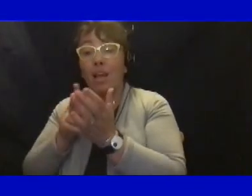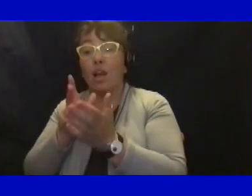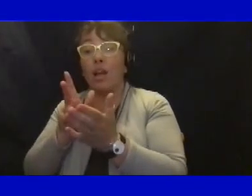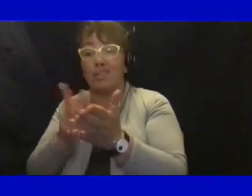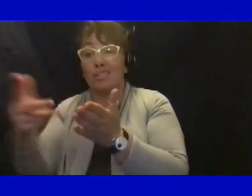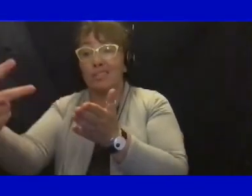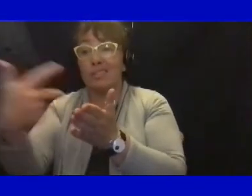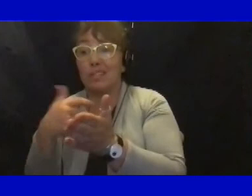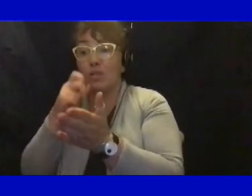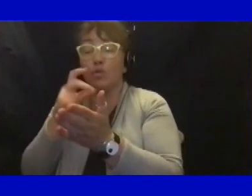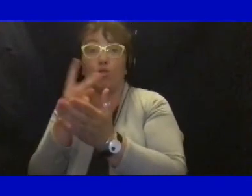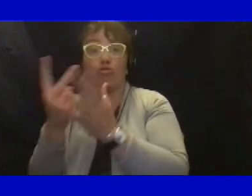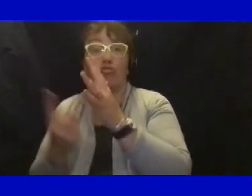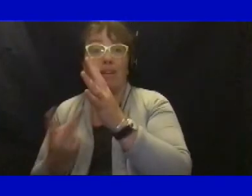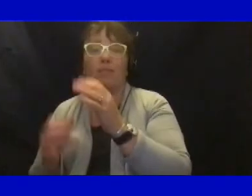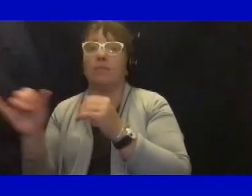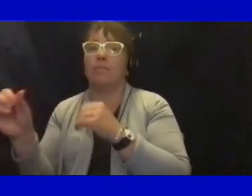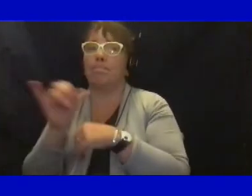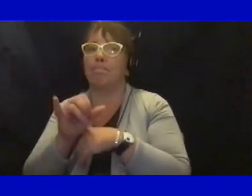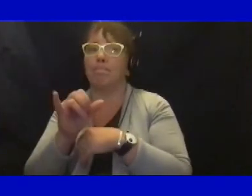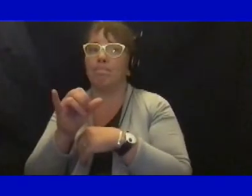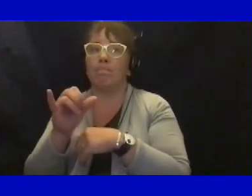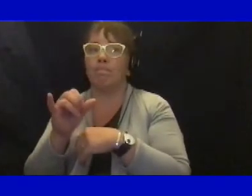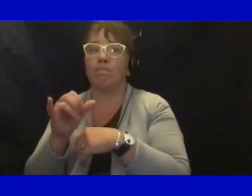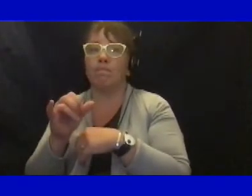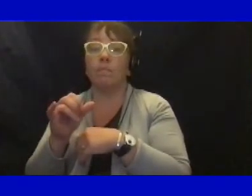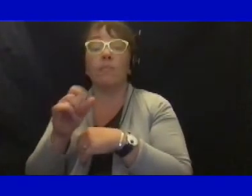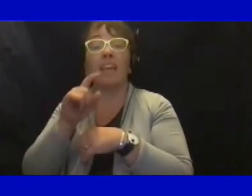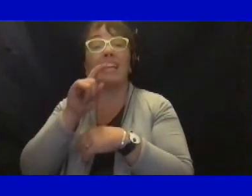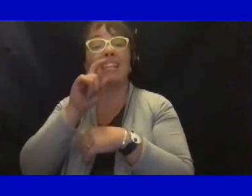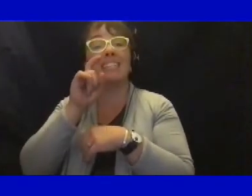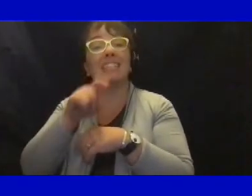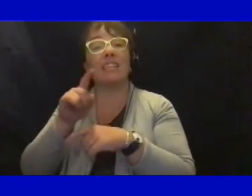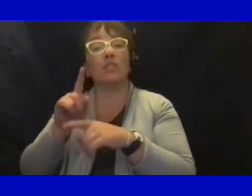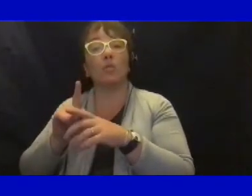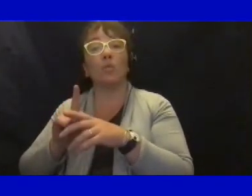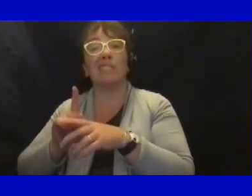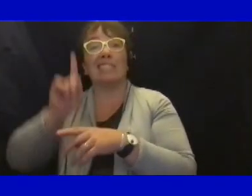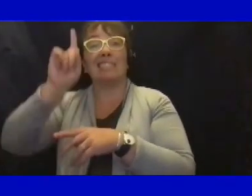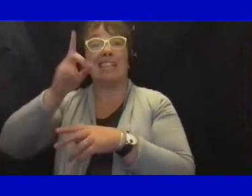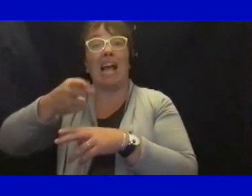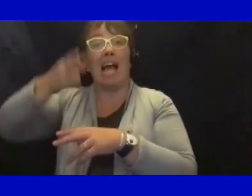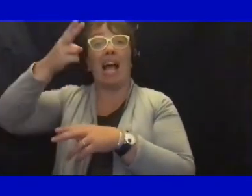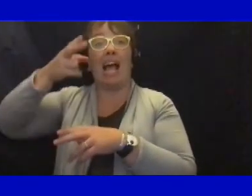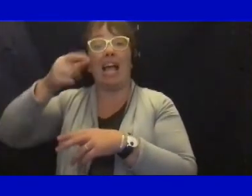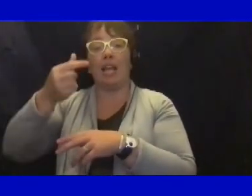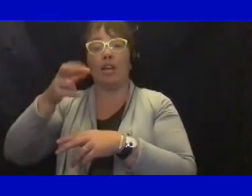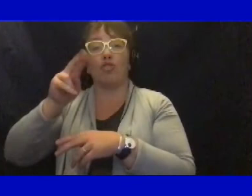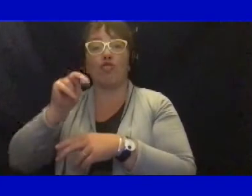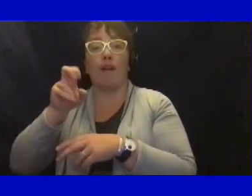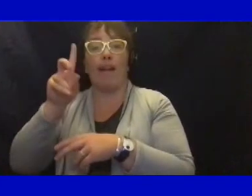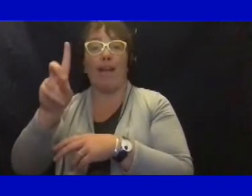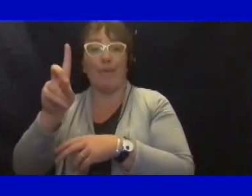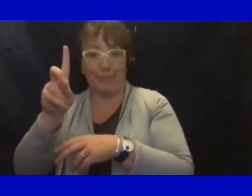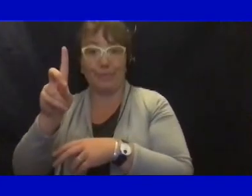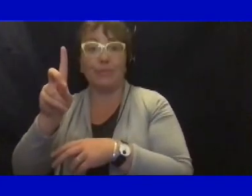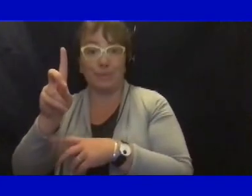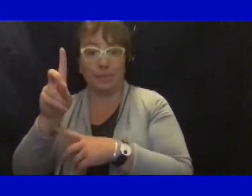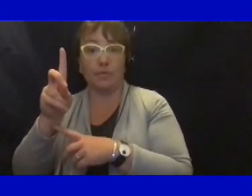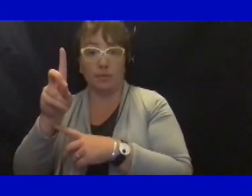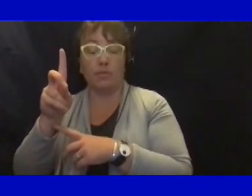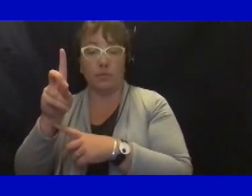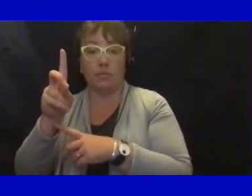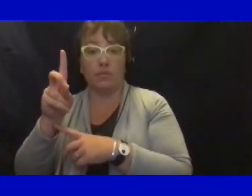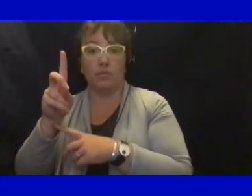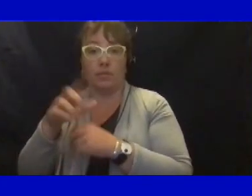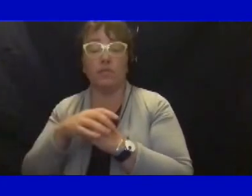property. Don't go in the basement, you want to go to higher ground. An evacuation order is a lawful order, and we want people to